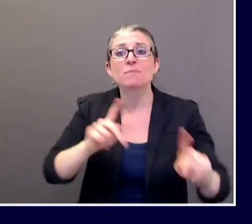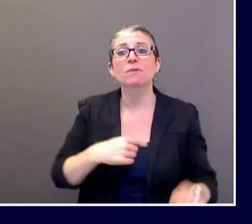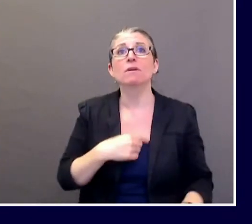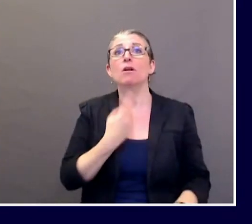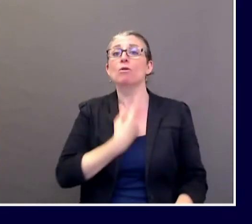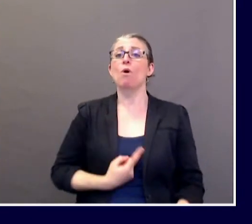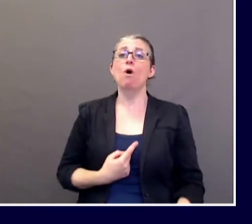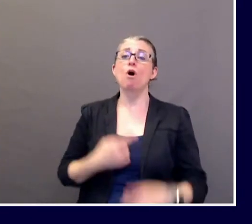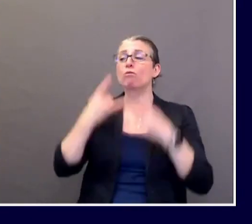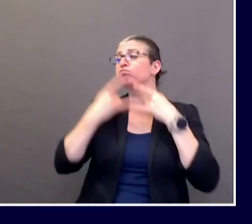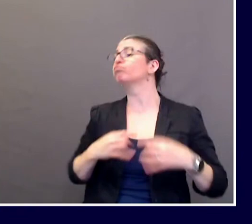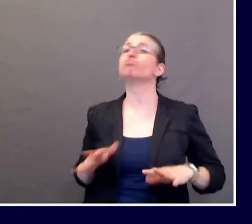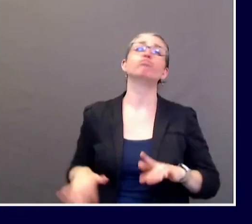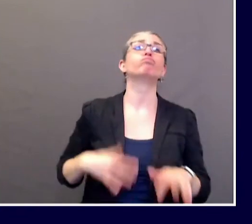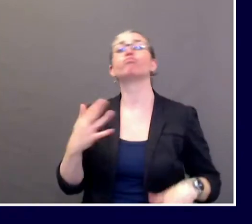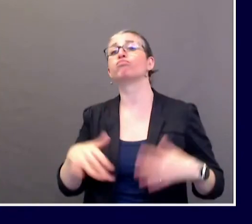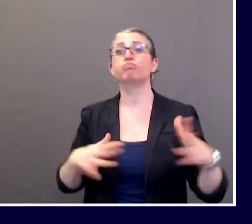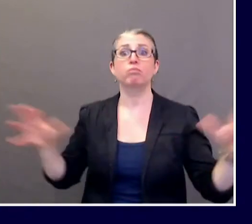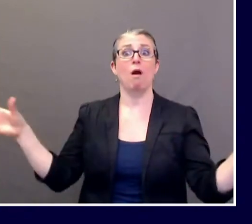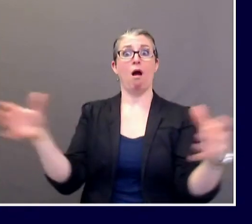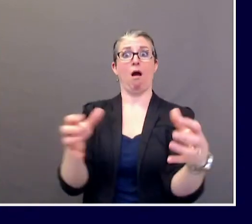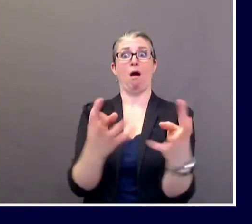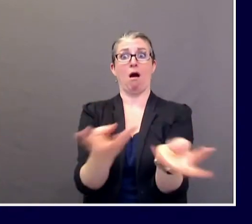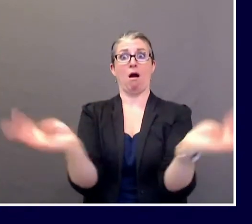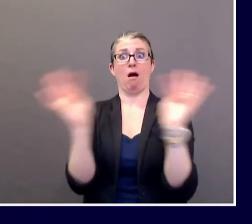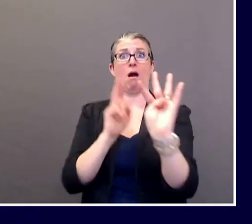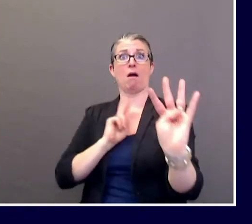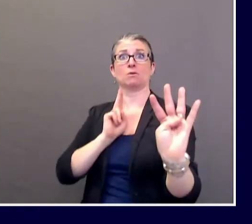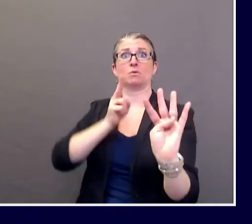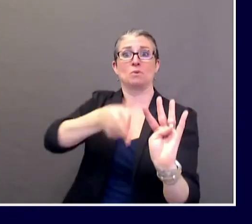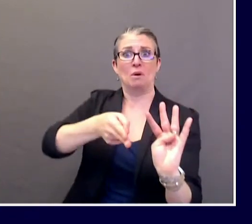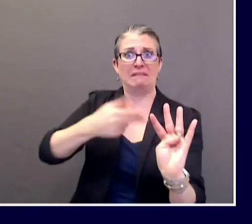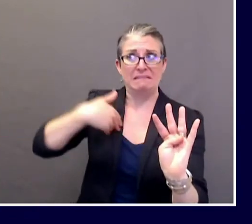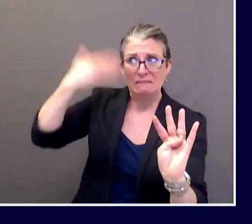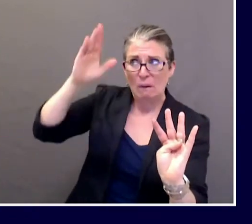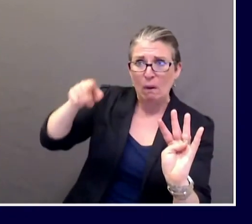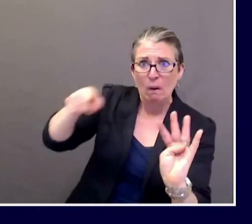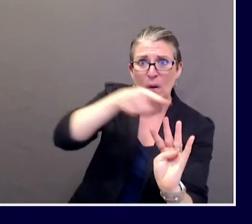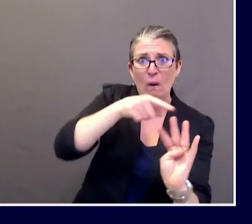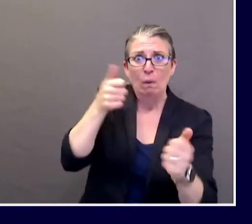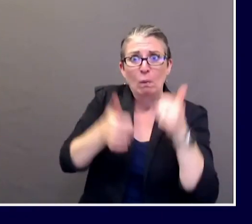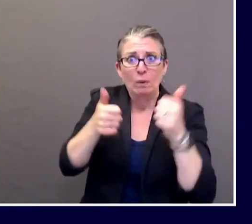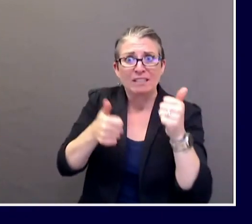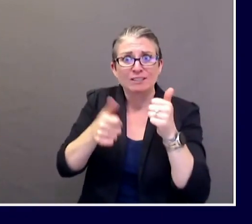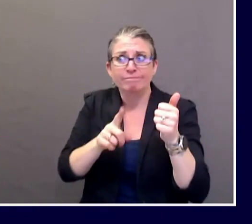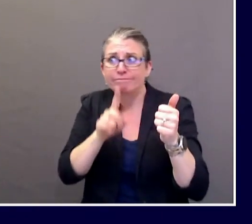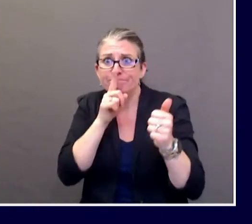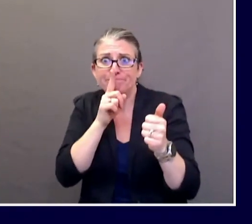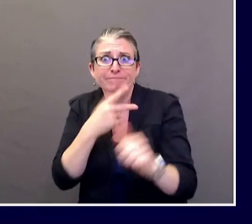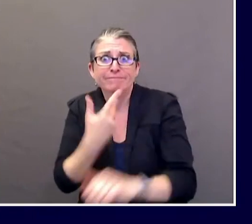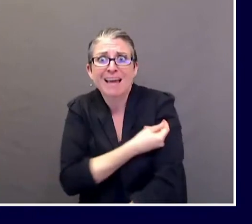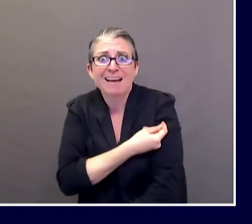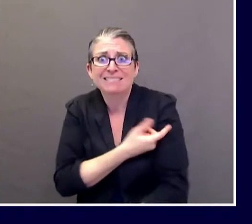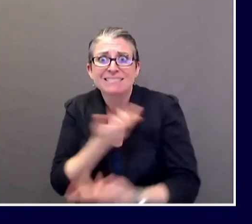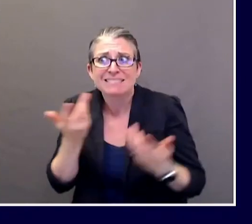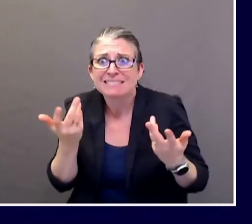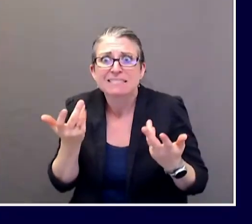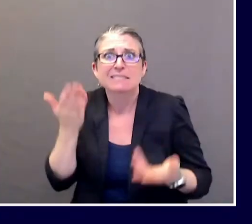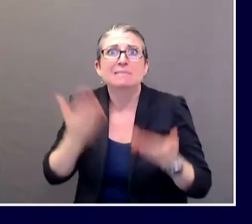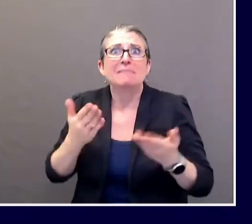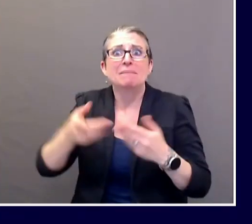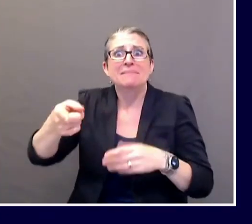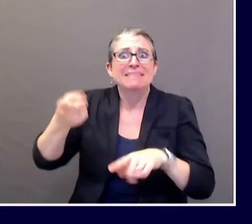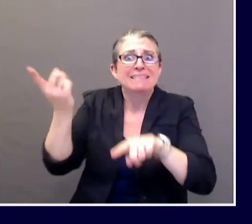of transmission. You never know who around you may not be vaccinated or who may be immunocompromised. So we do take